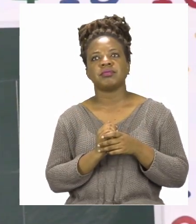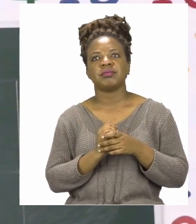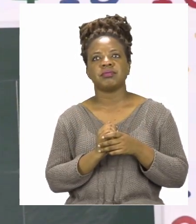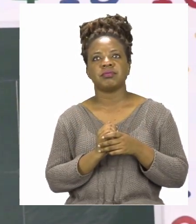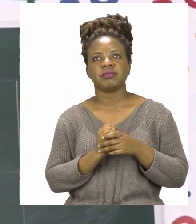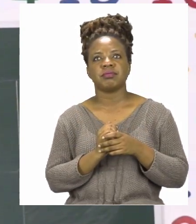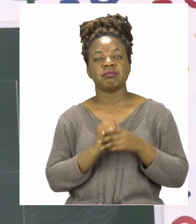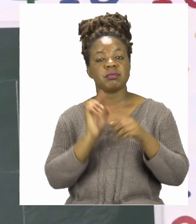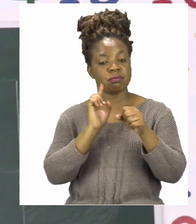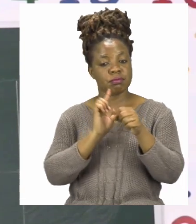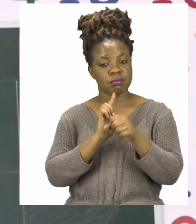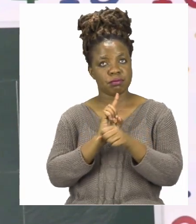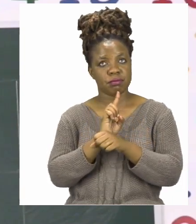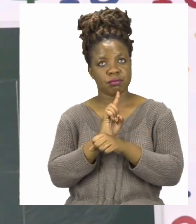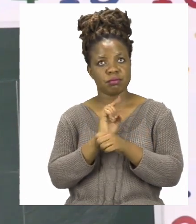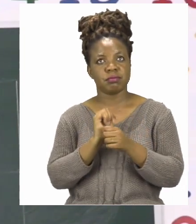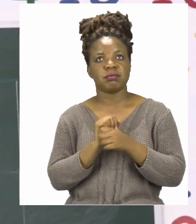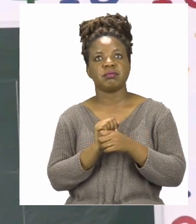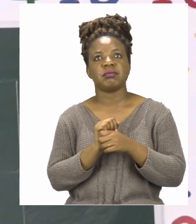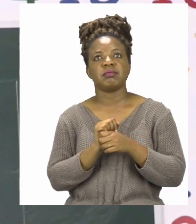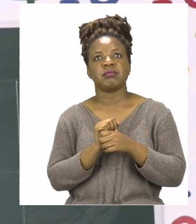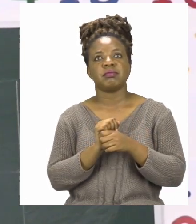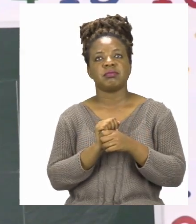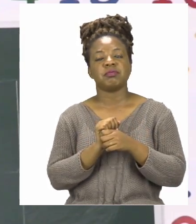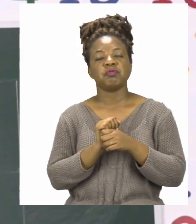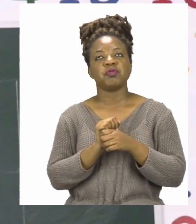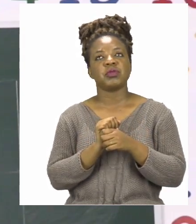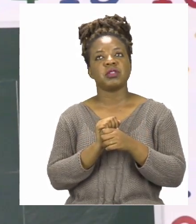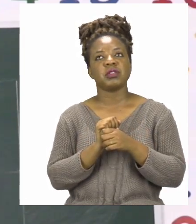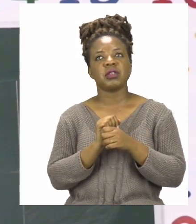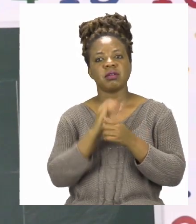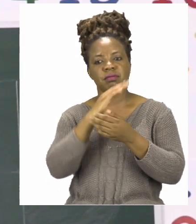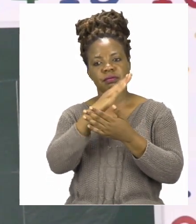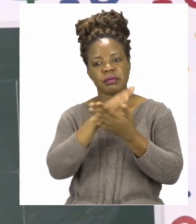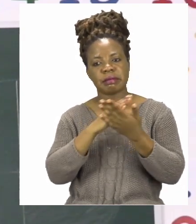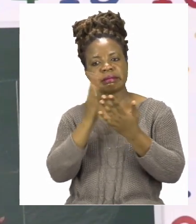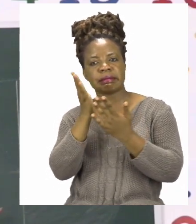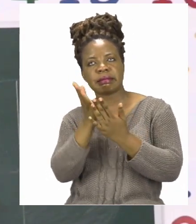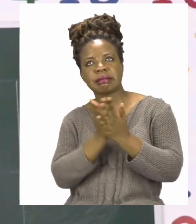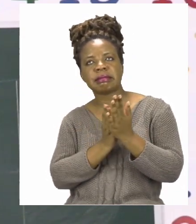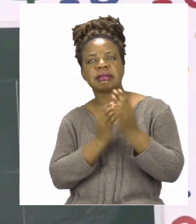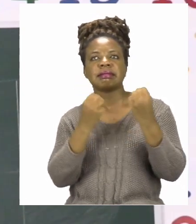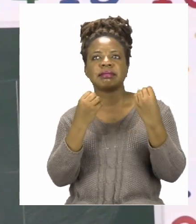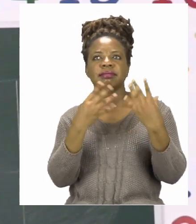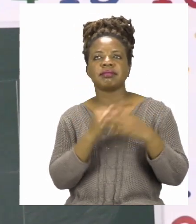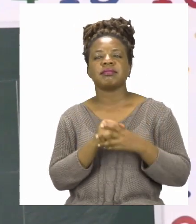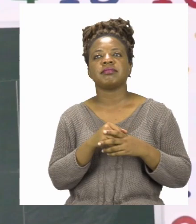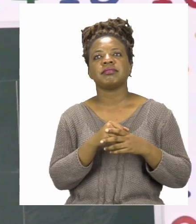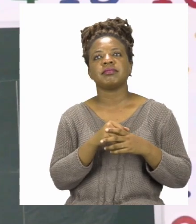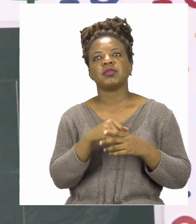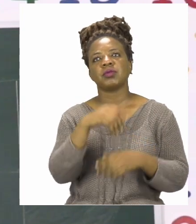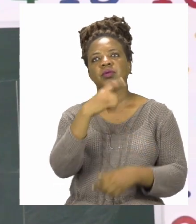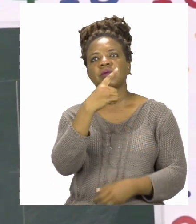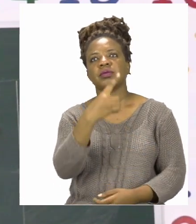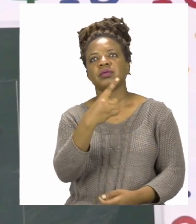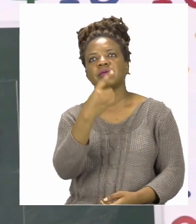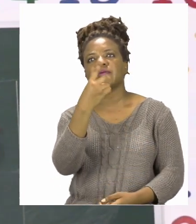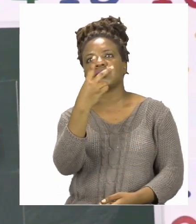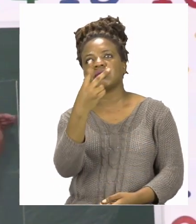that first we have our number. How many do we have altogether in the model? Let's count.